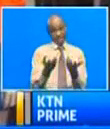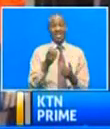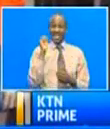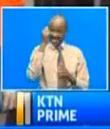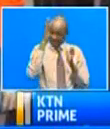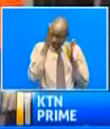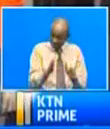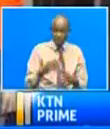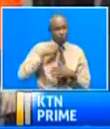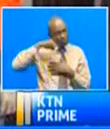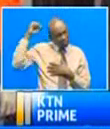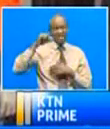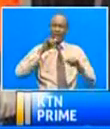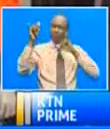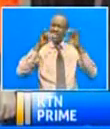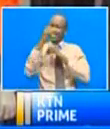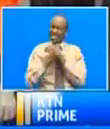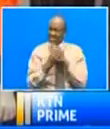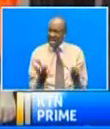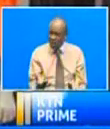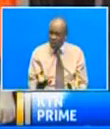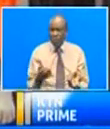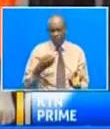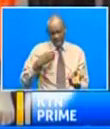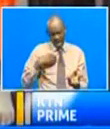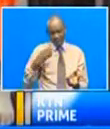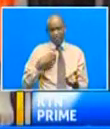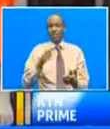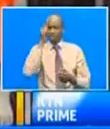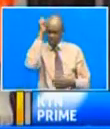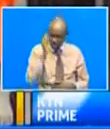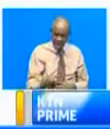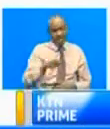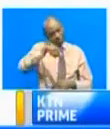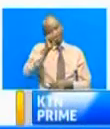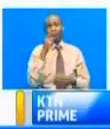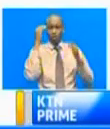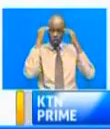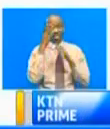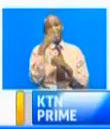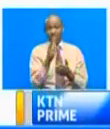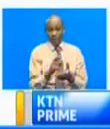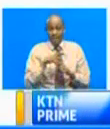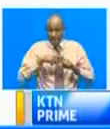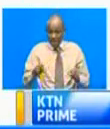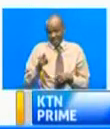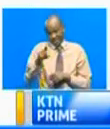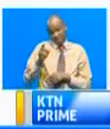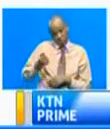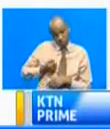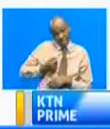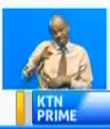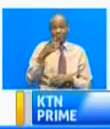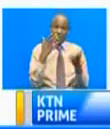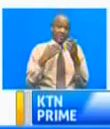Kenyan to be executed in a foreign land by provisions of a judicial entity. But it seems Floviance Owino may not